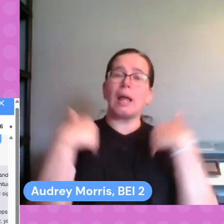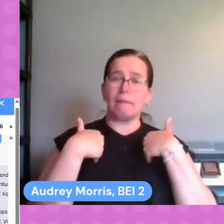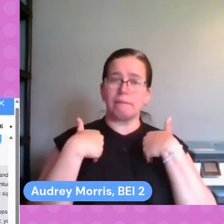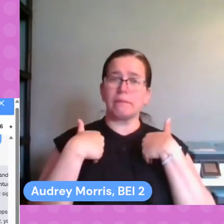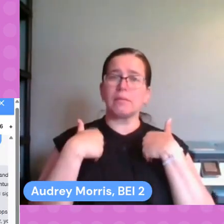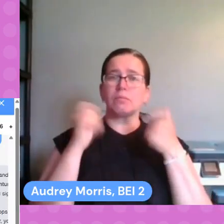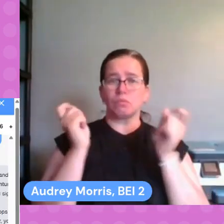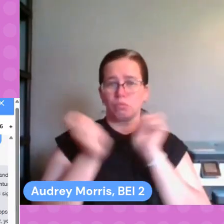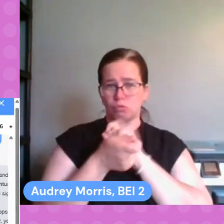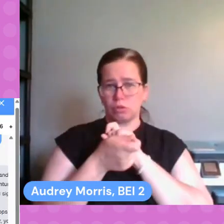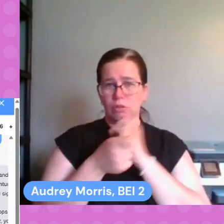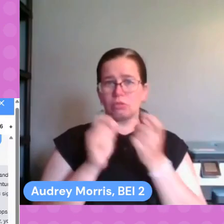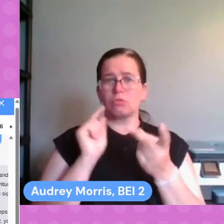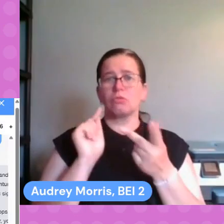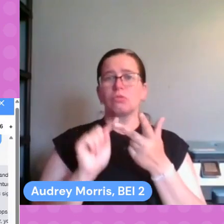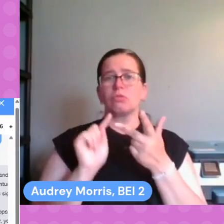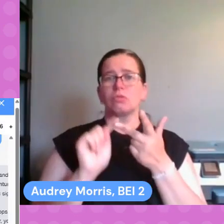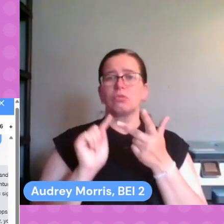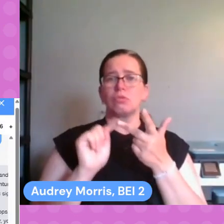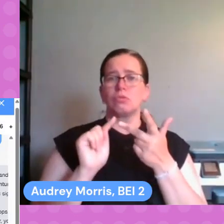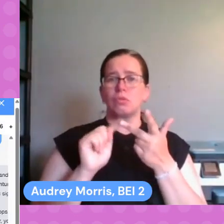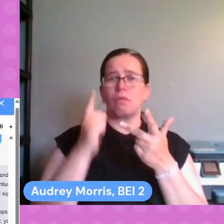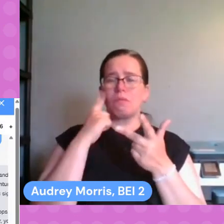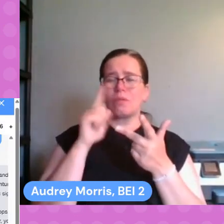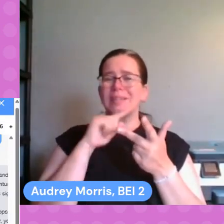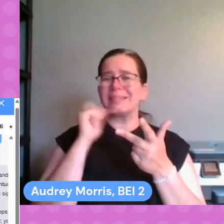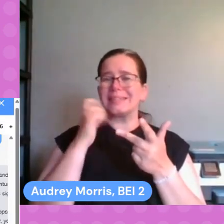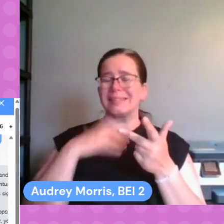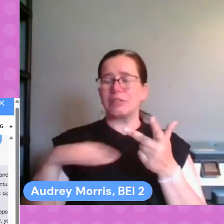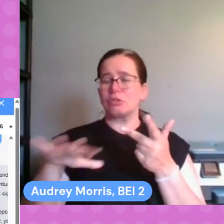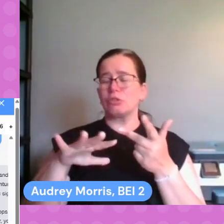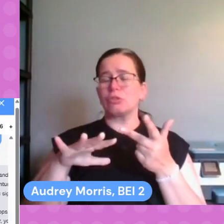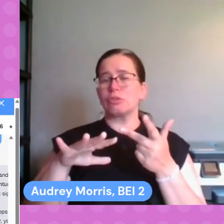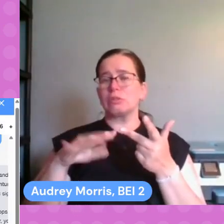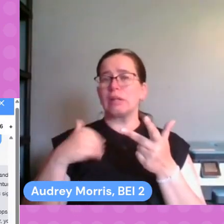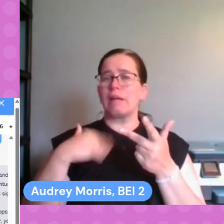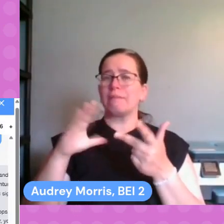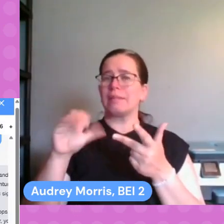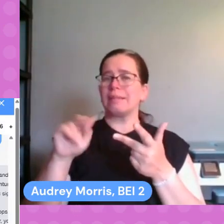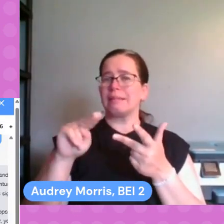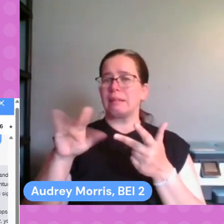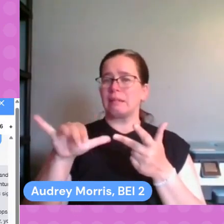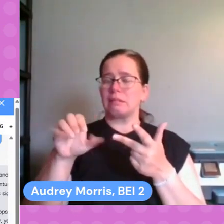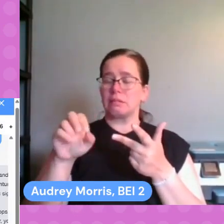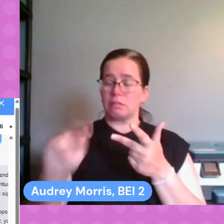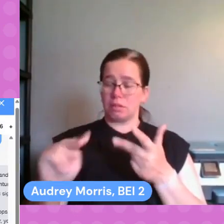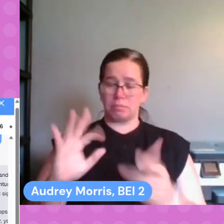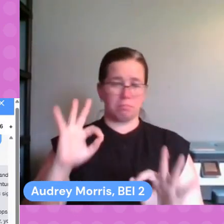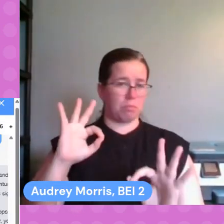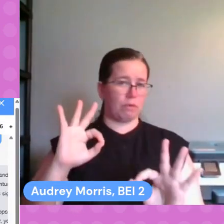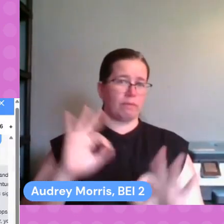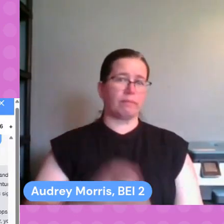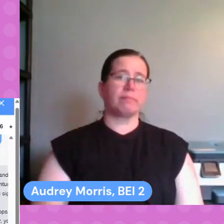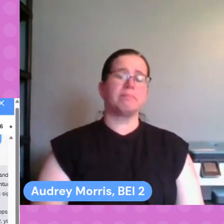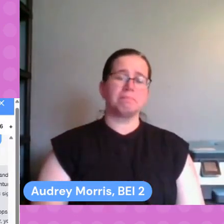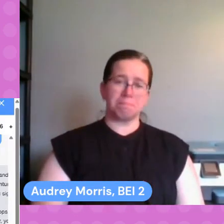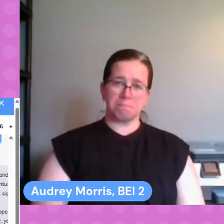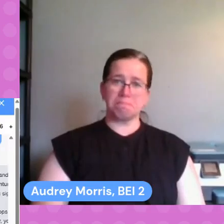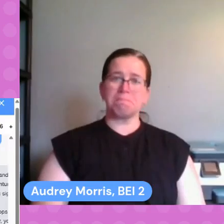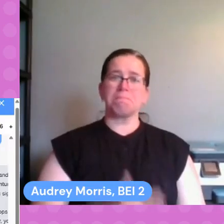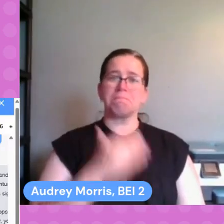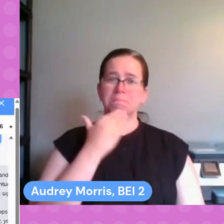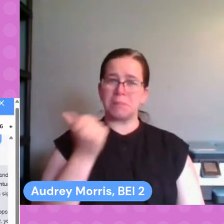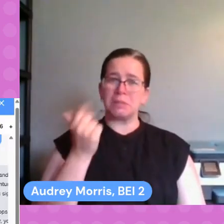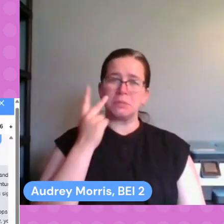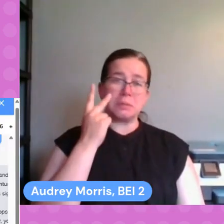that one. And then the third one for the desert outfit, I have a canyon. Perfect. That's better. Let me